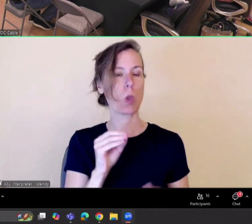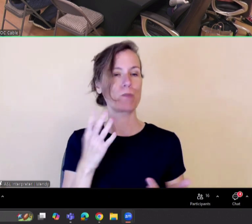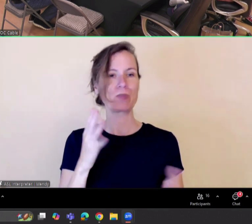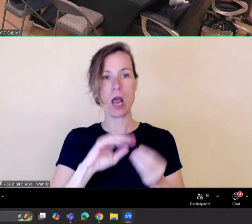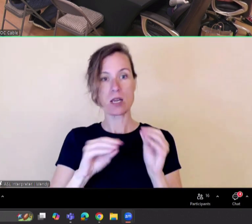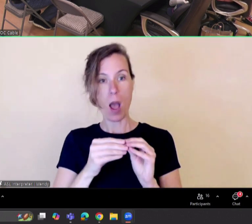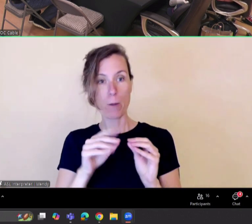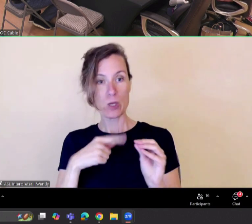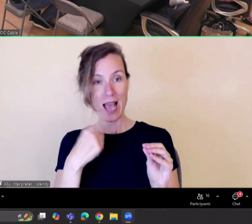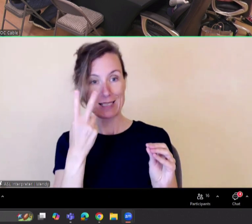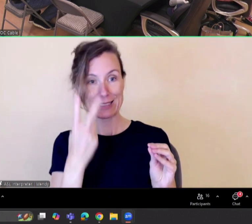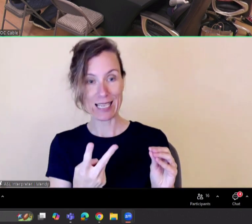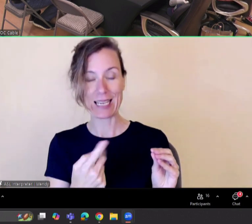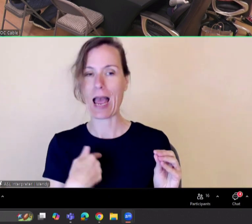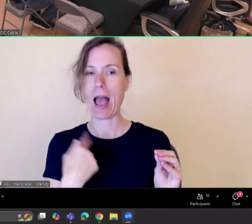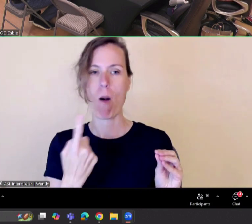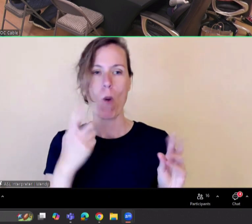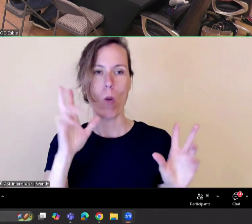them.